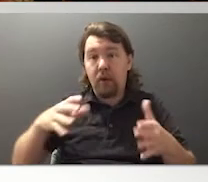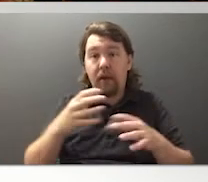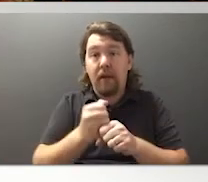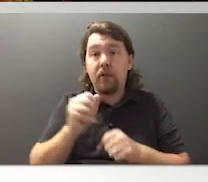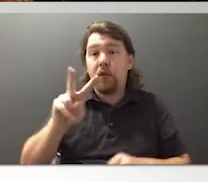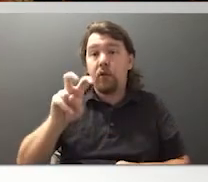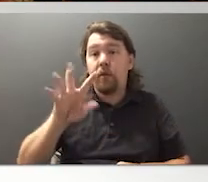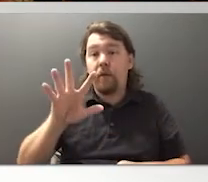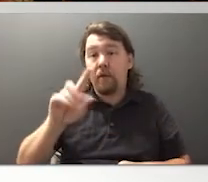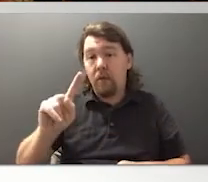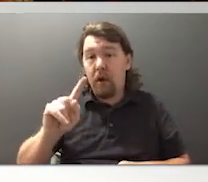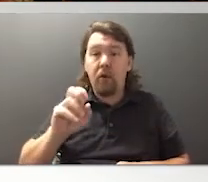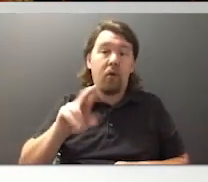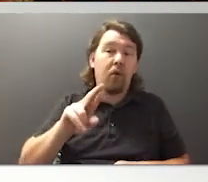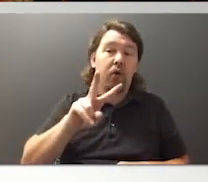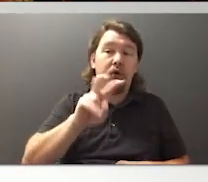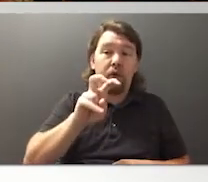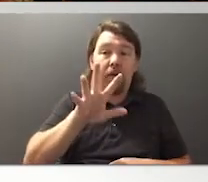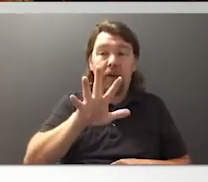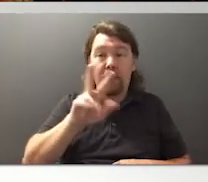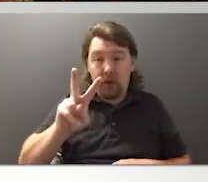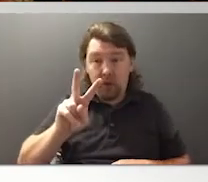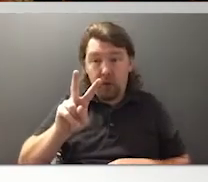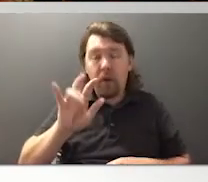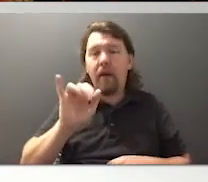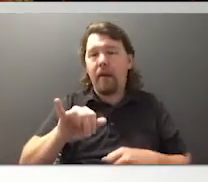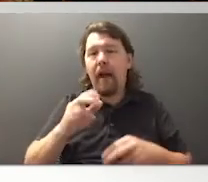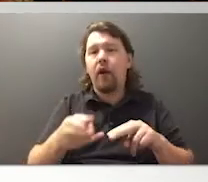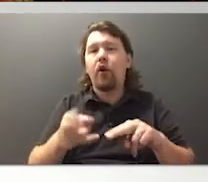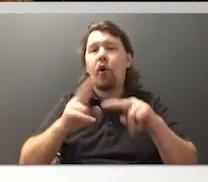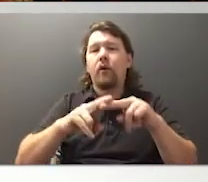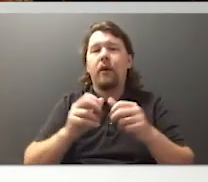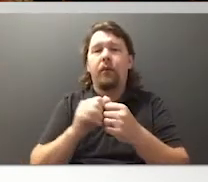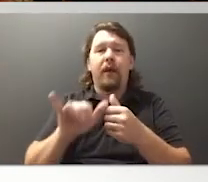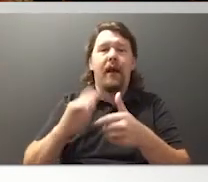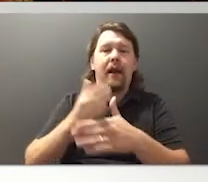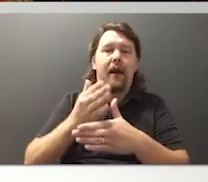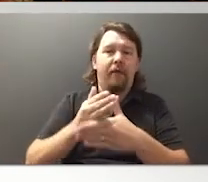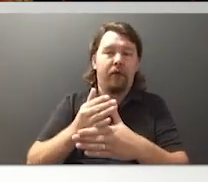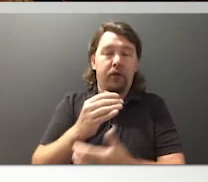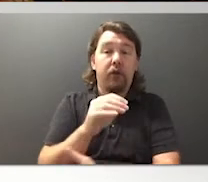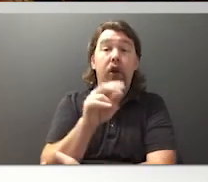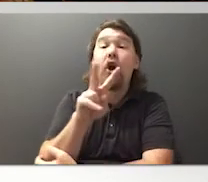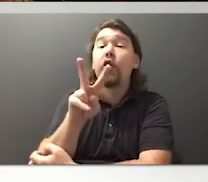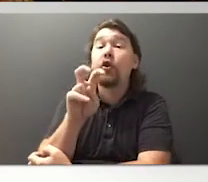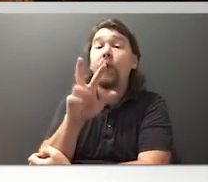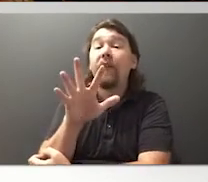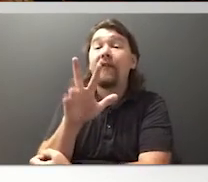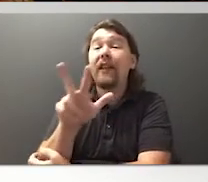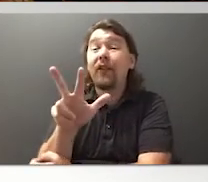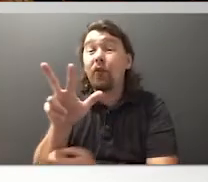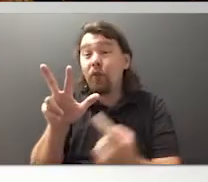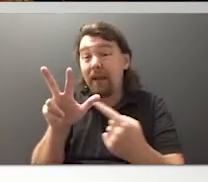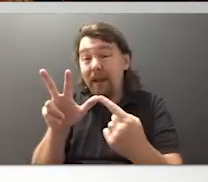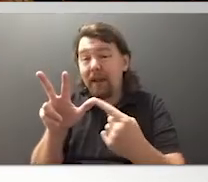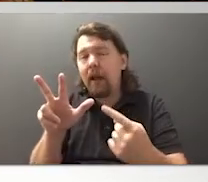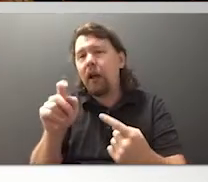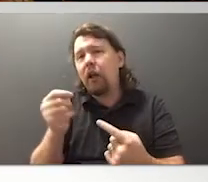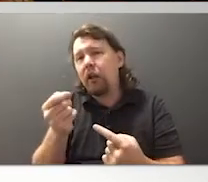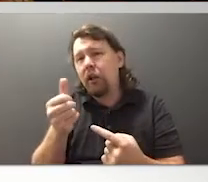or 252, actually goes up with that average. The 253 takes a little bit of a